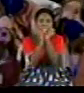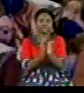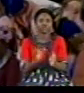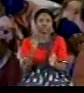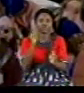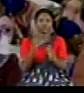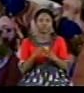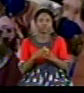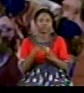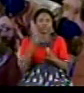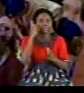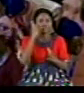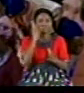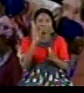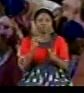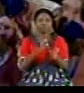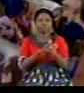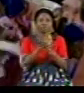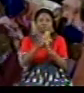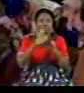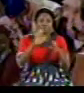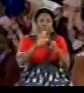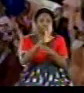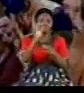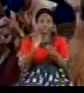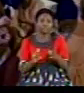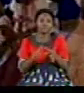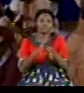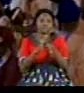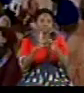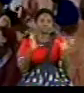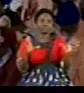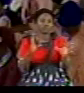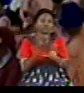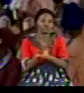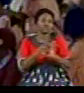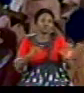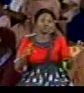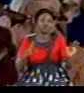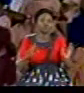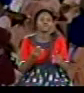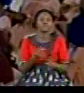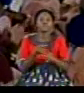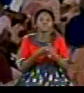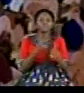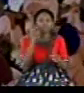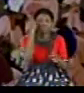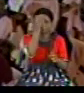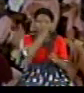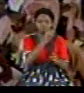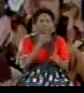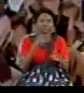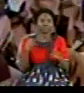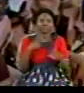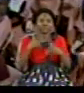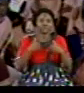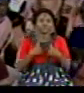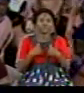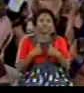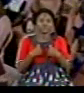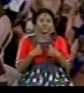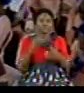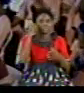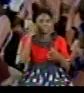is fully redeemed. Praise the Lord. From Europe, we also have Justina. She wrote, I joined